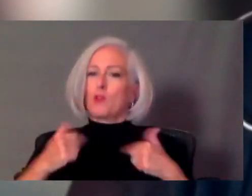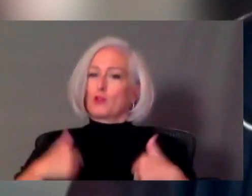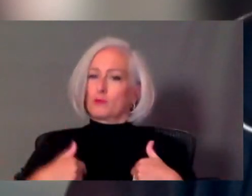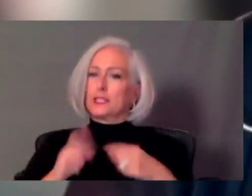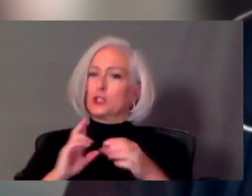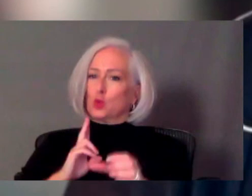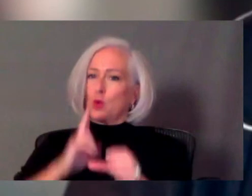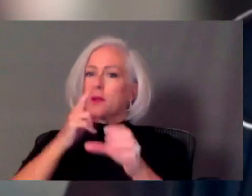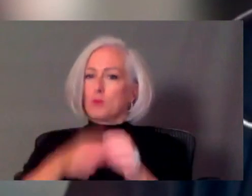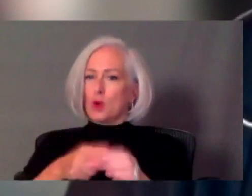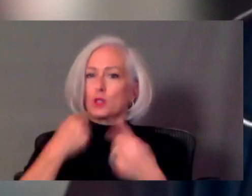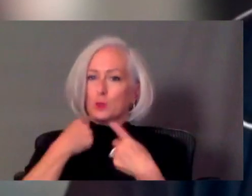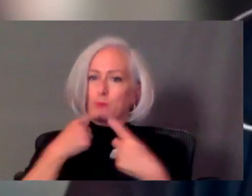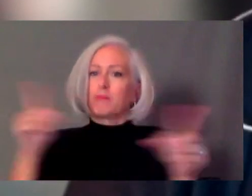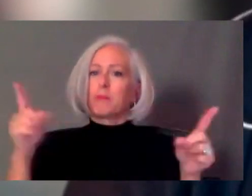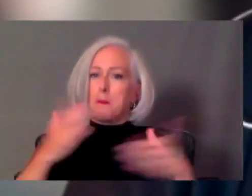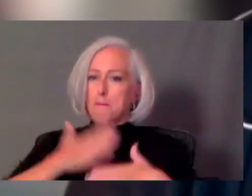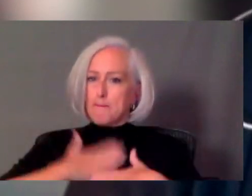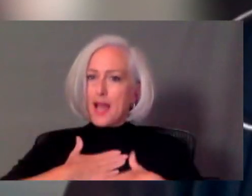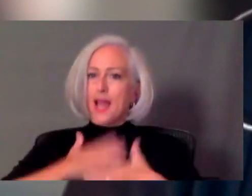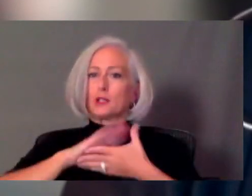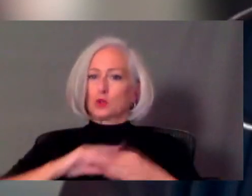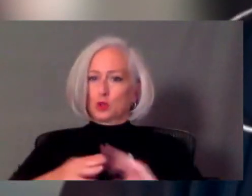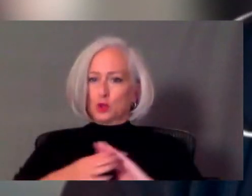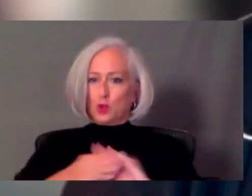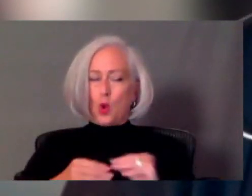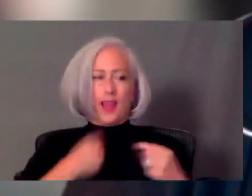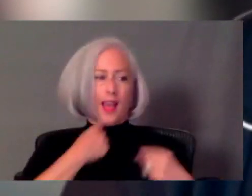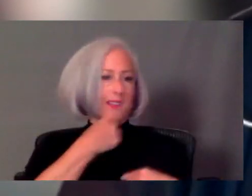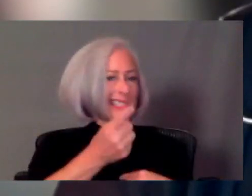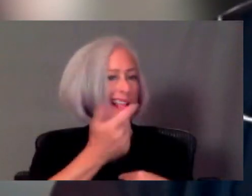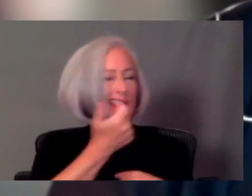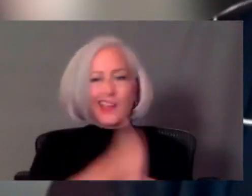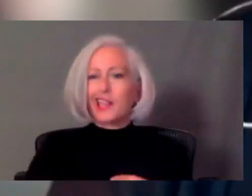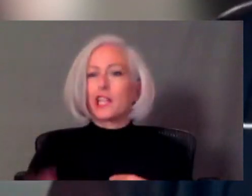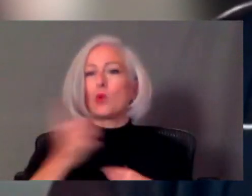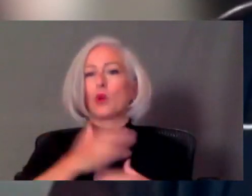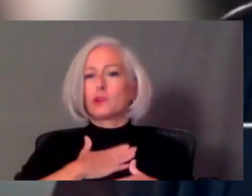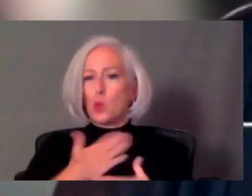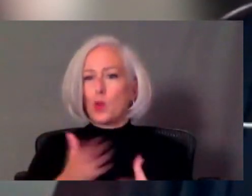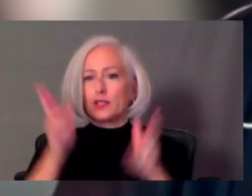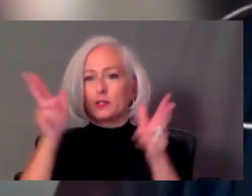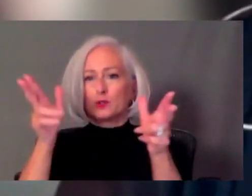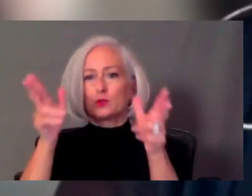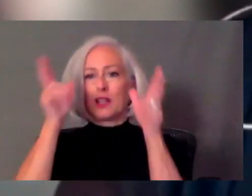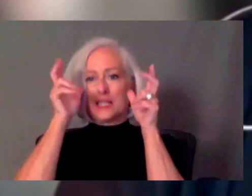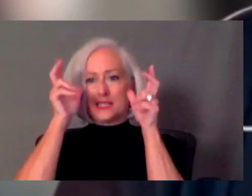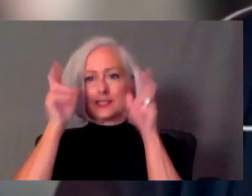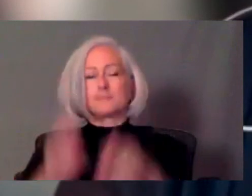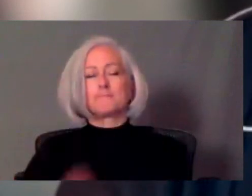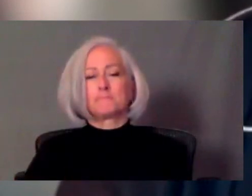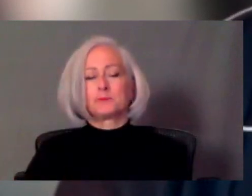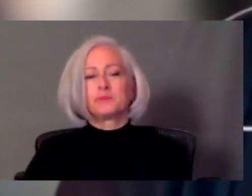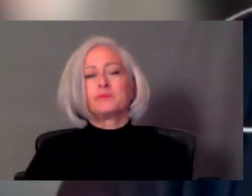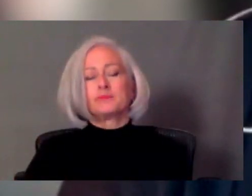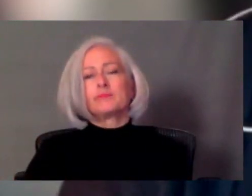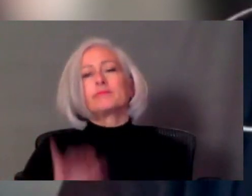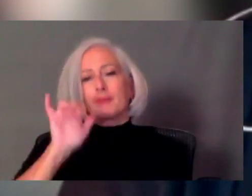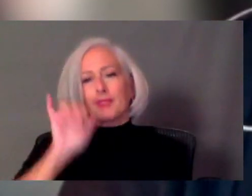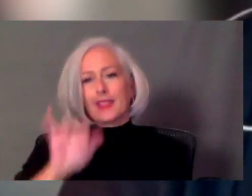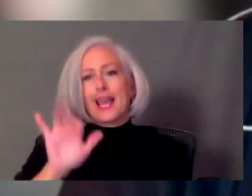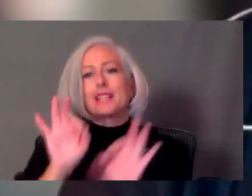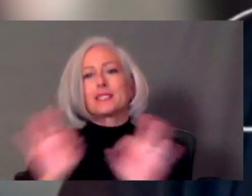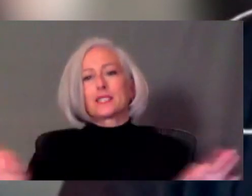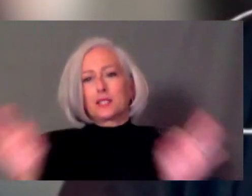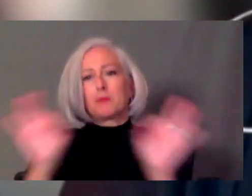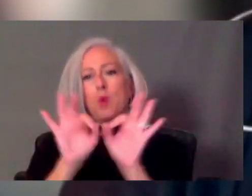few weeks into my participation in the study, it was actually approved for emergency use, which also made me